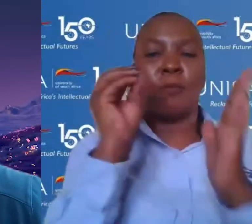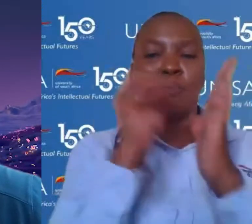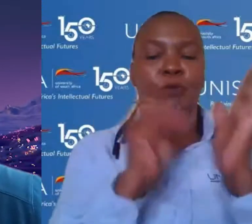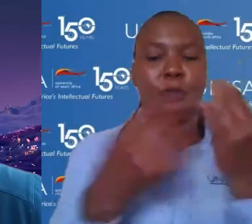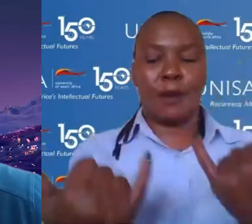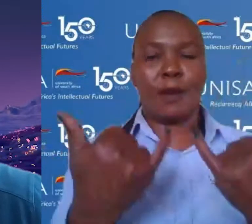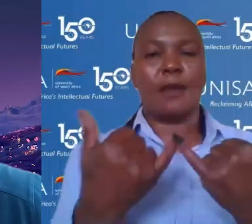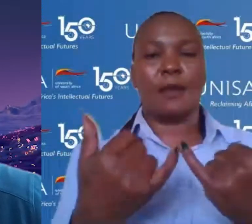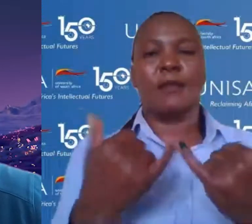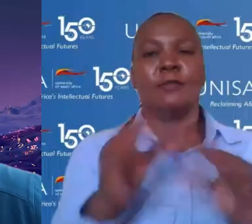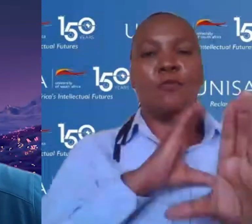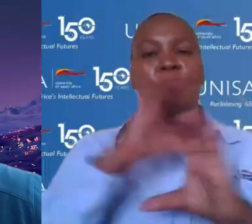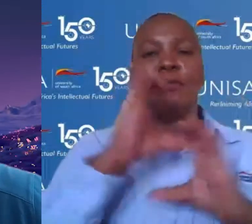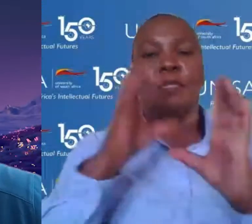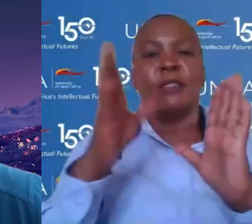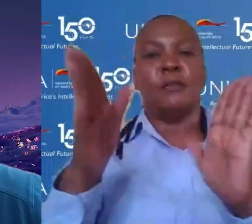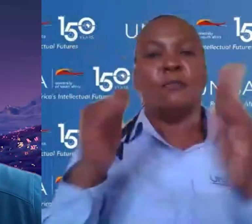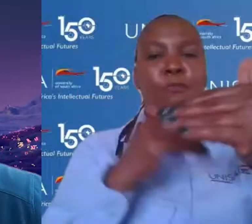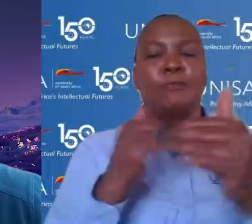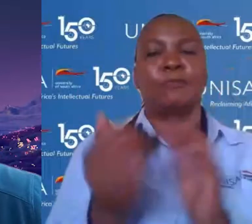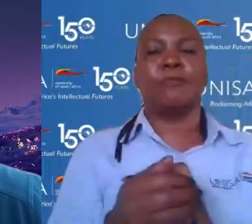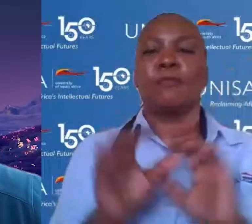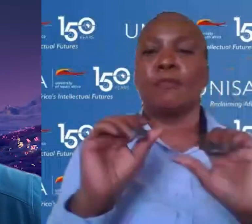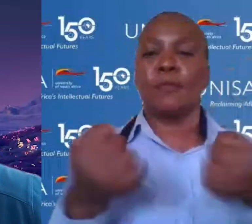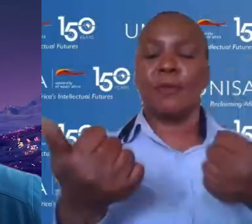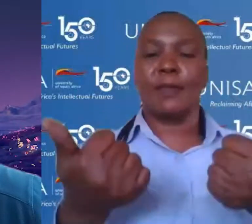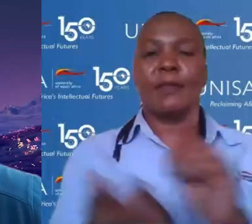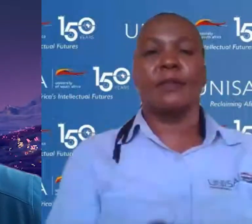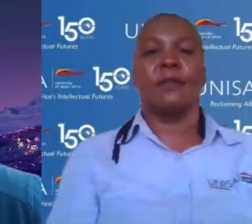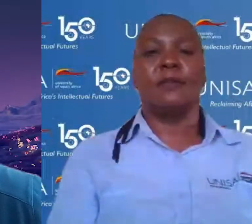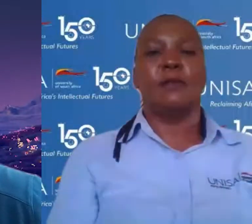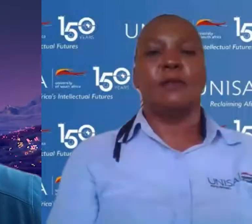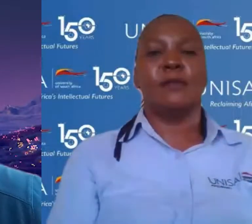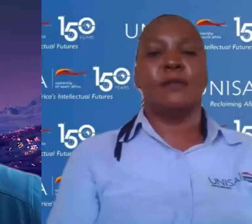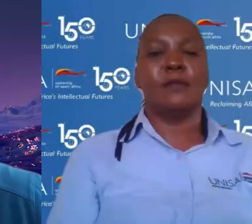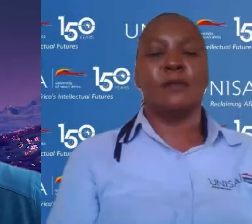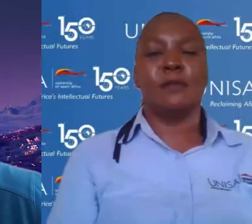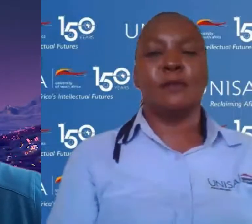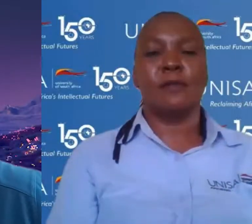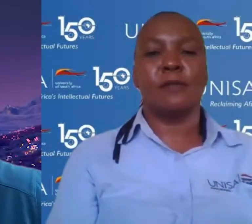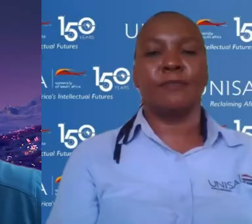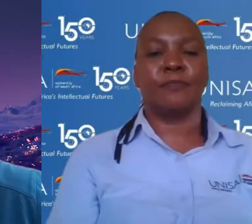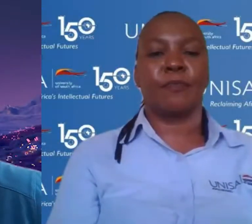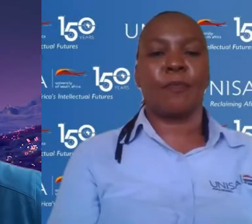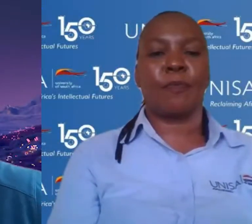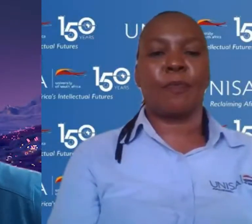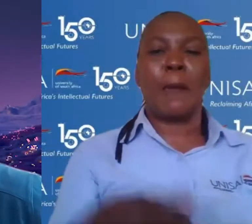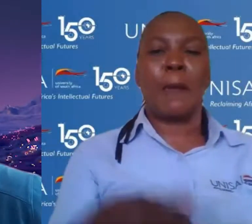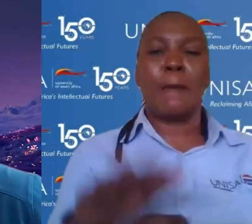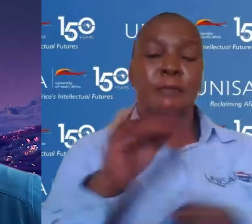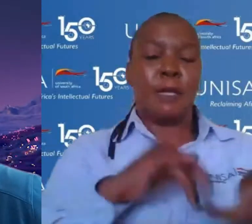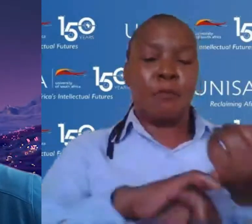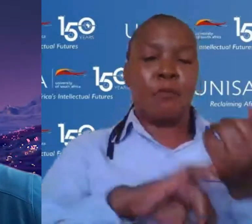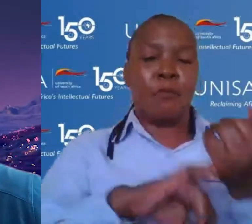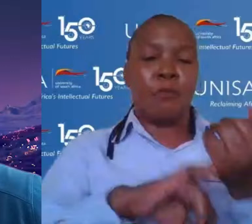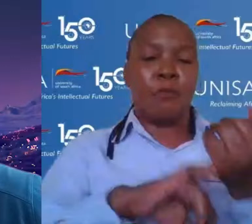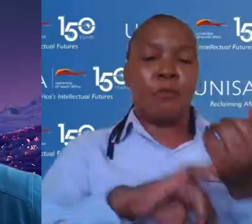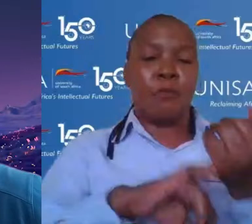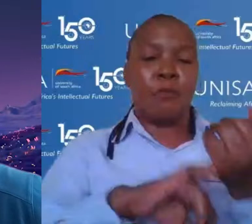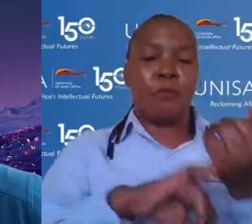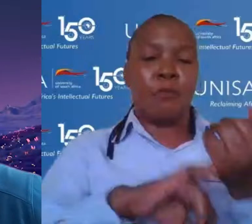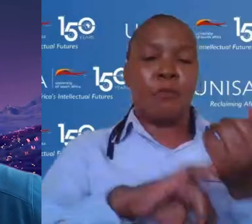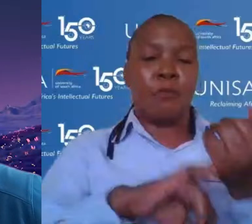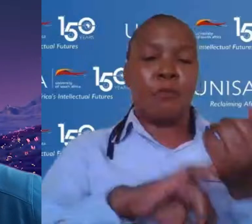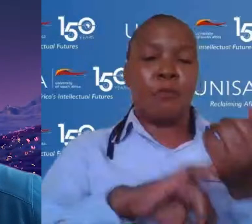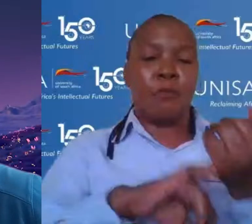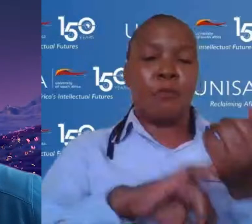chat. All right. Placement module, it will be in your tutorial 101. If you want to find